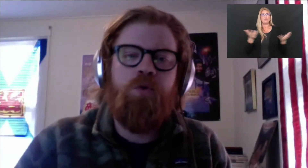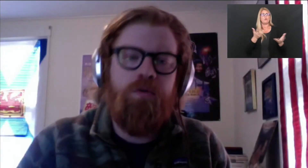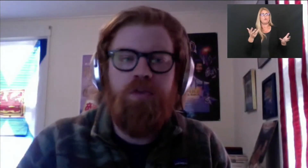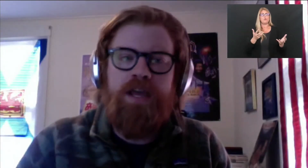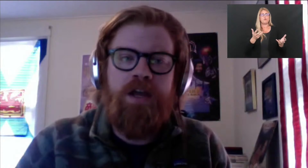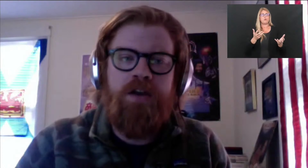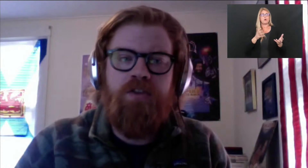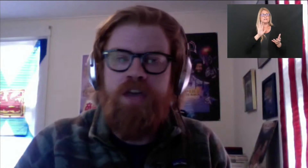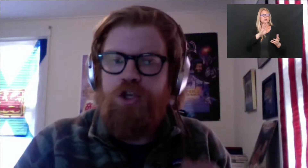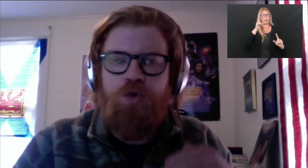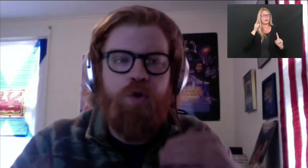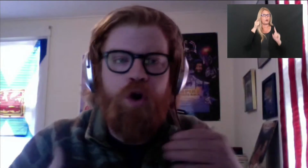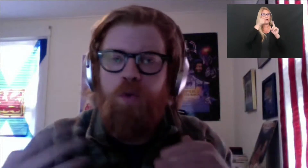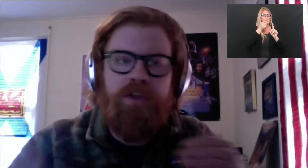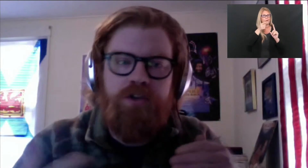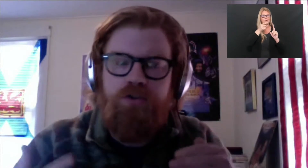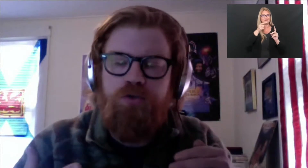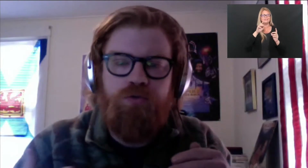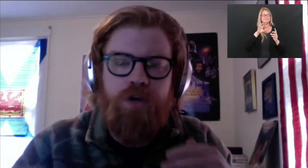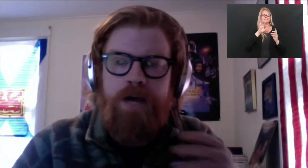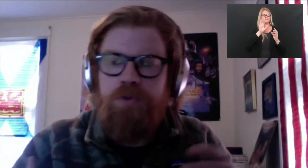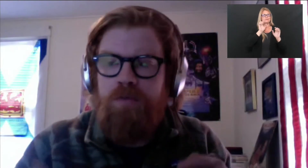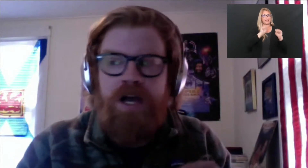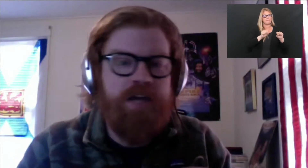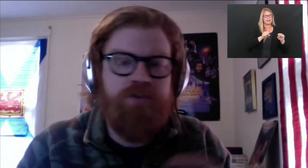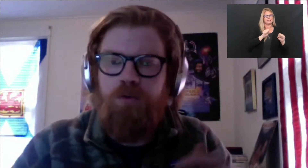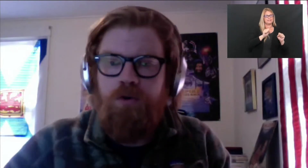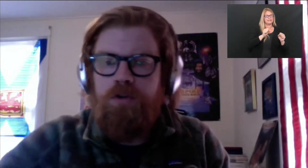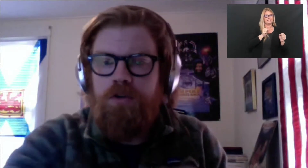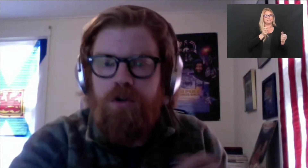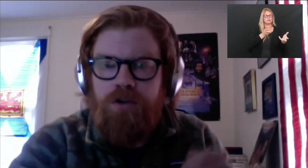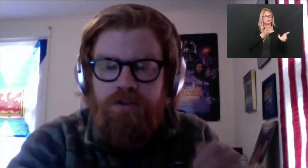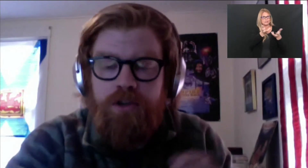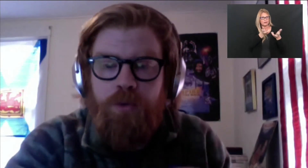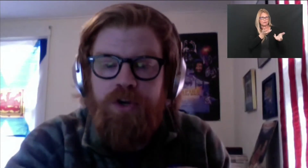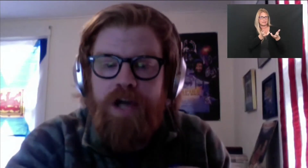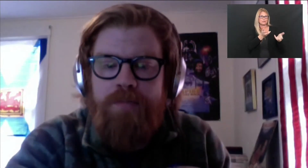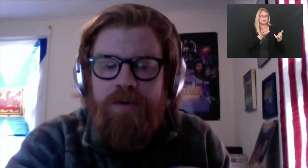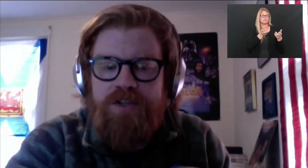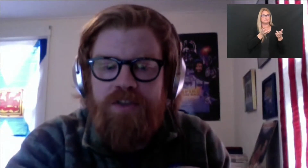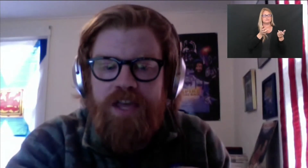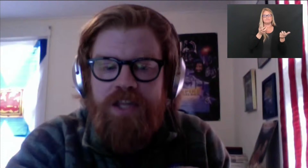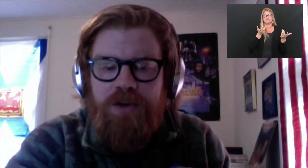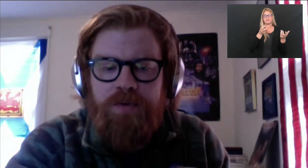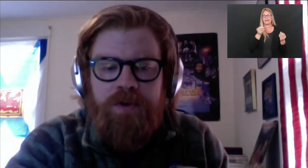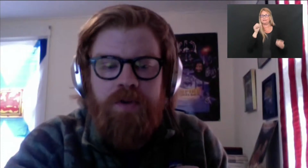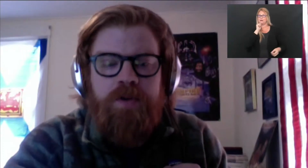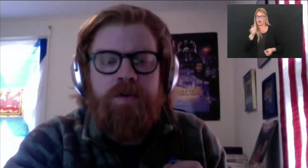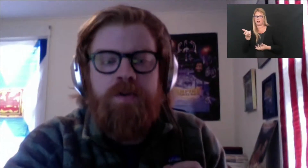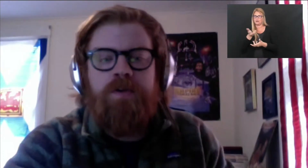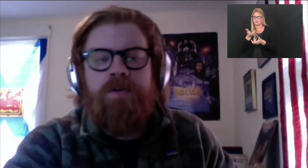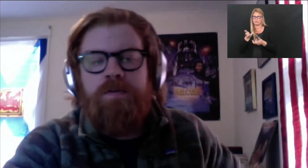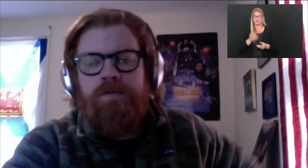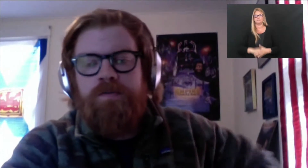elements of your plan that you are willing to compromise or that you're willing to compromise on? Thank you.